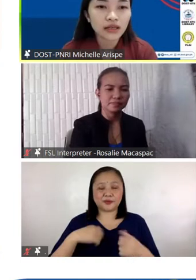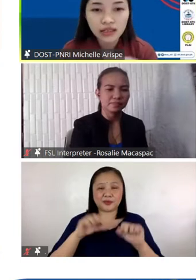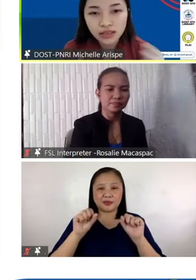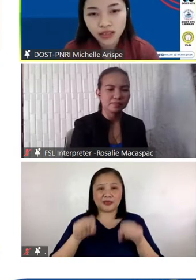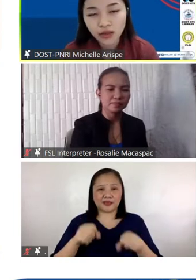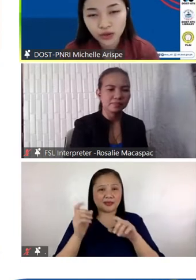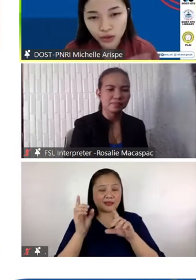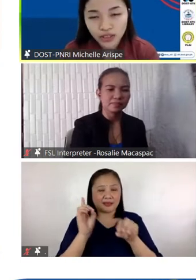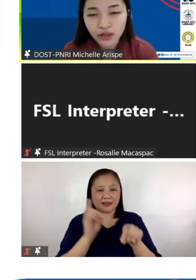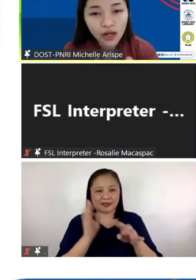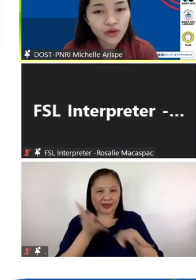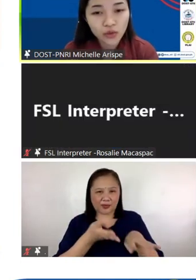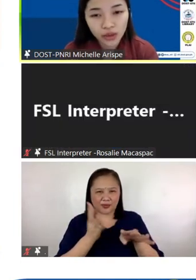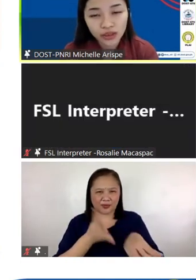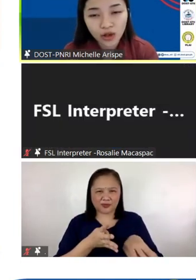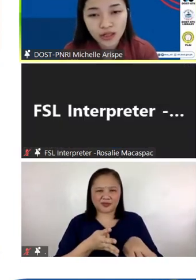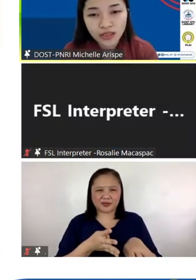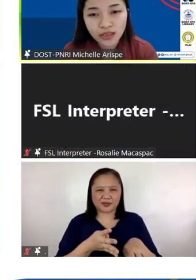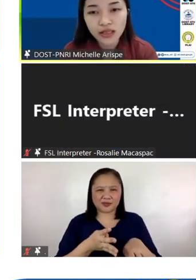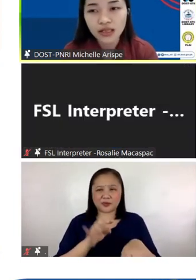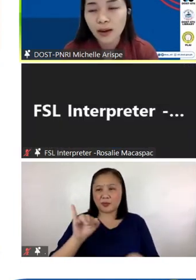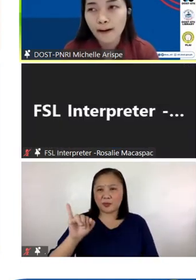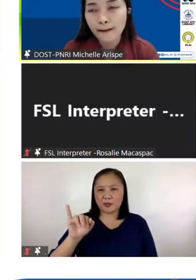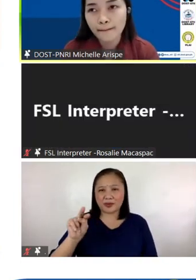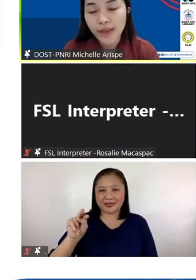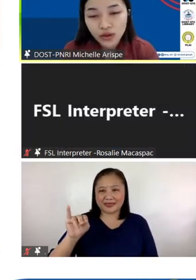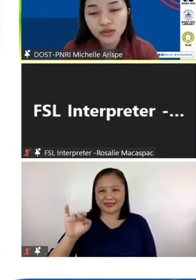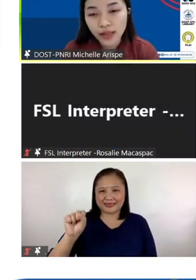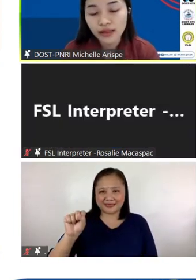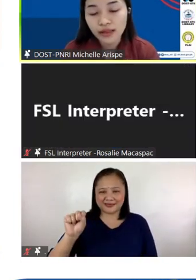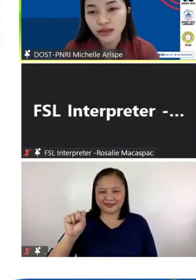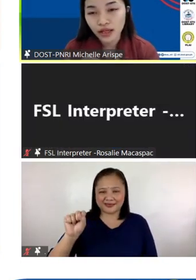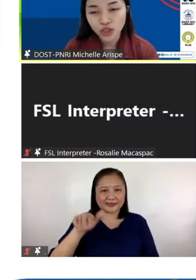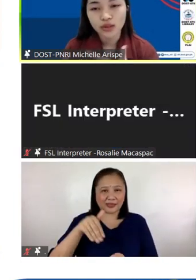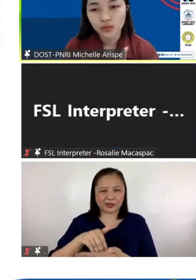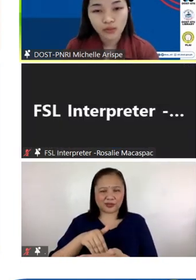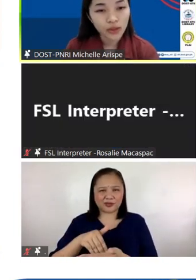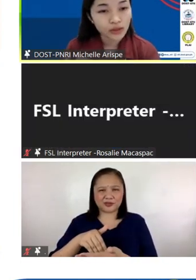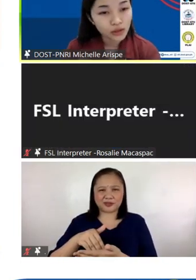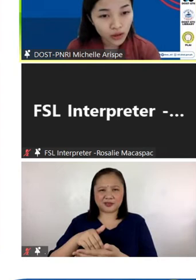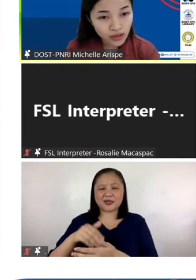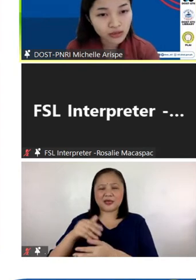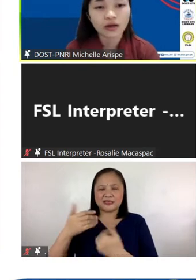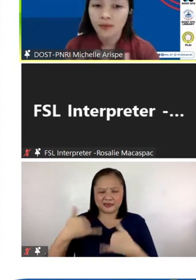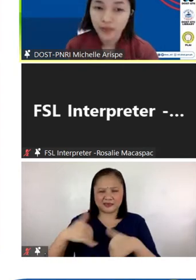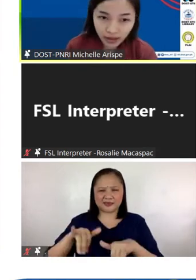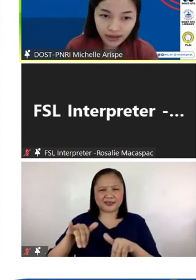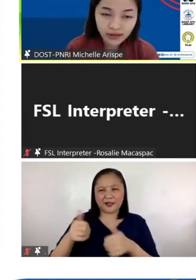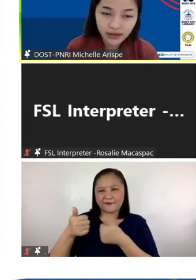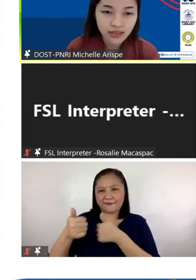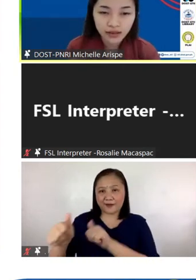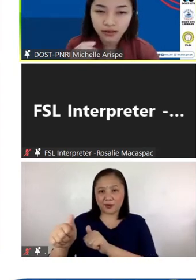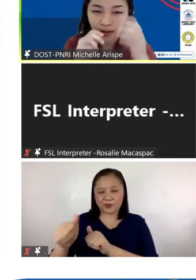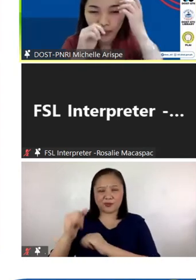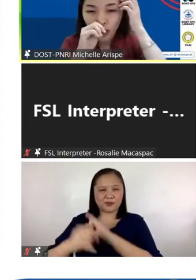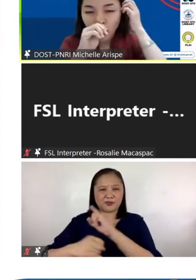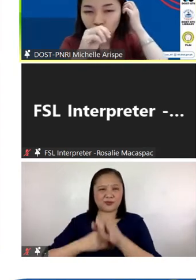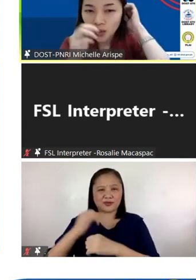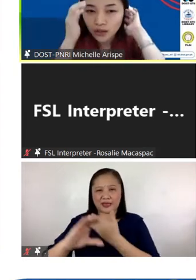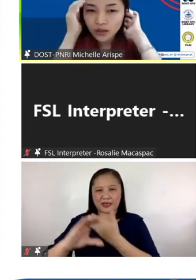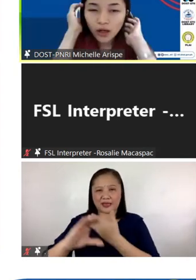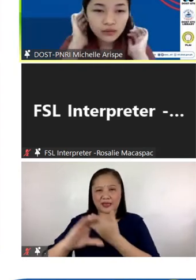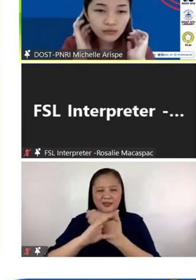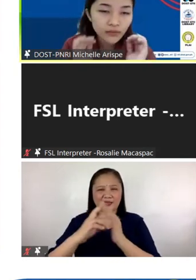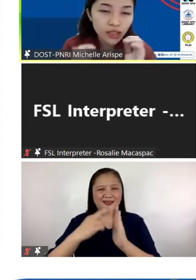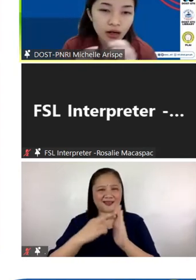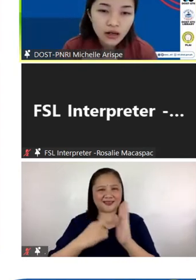But INIS centers around the world are still bound by intellectual property laws, copyright, etc.